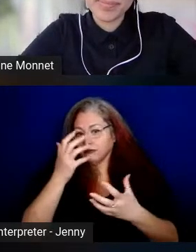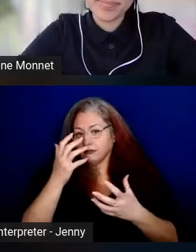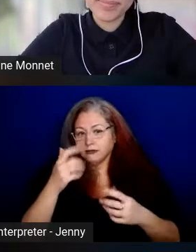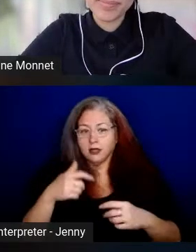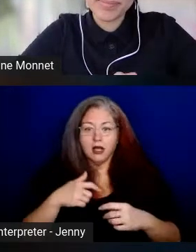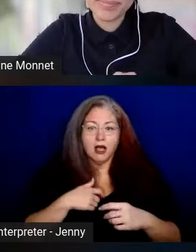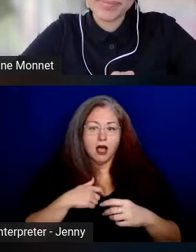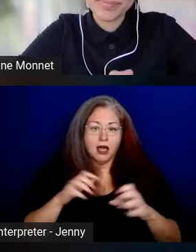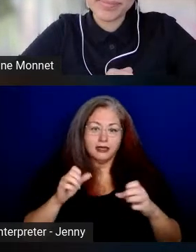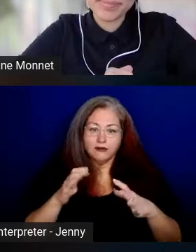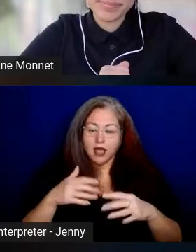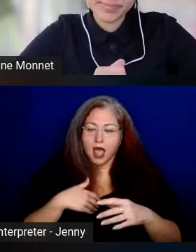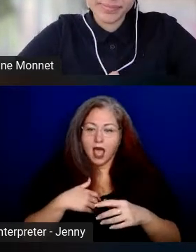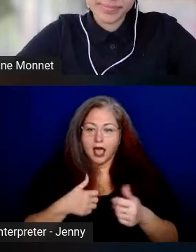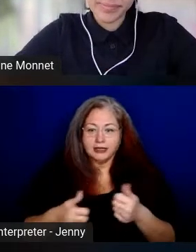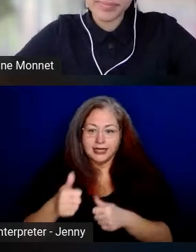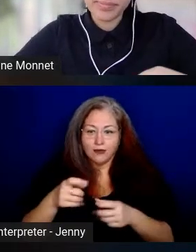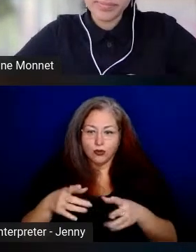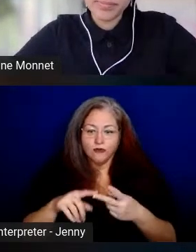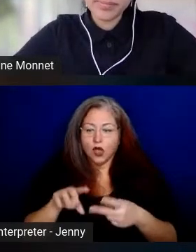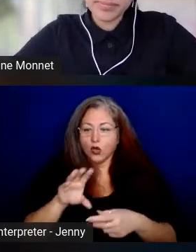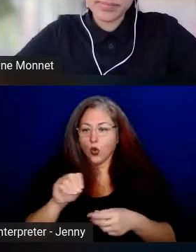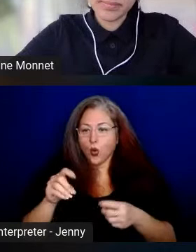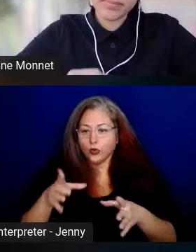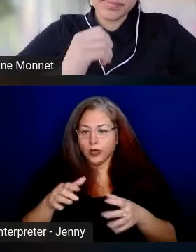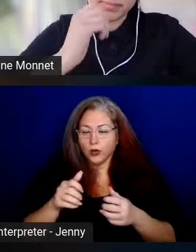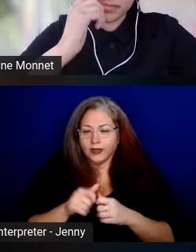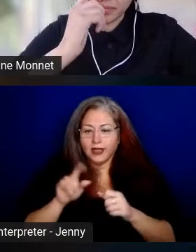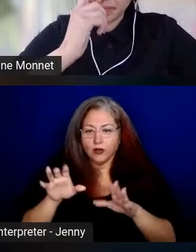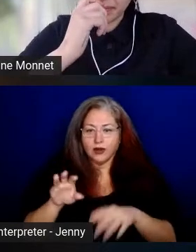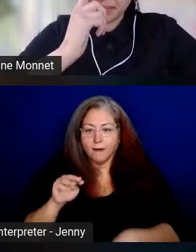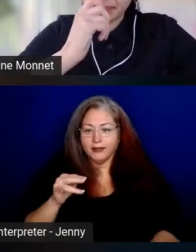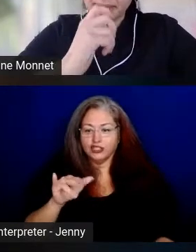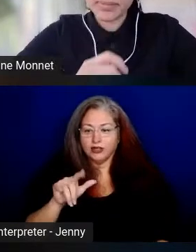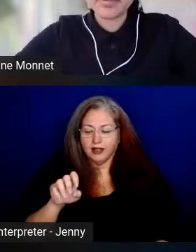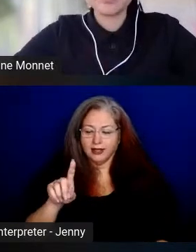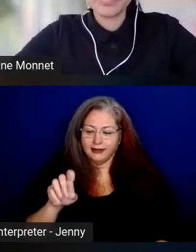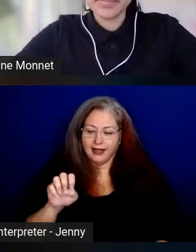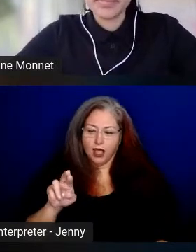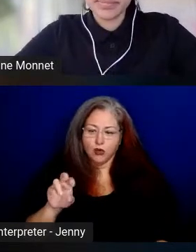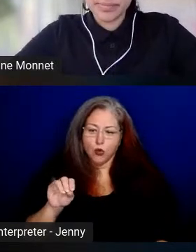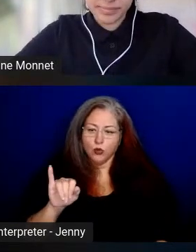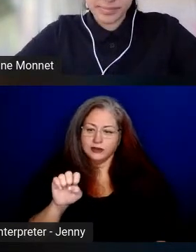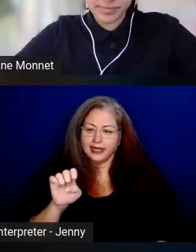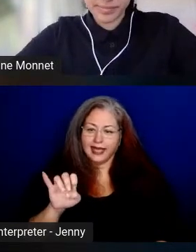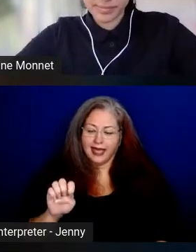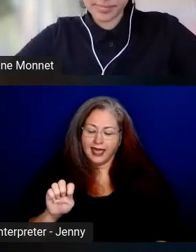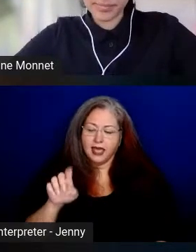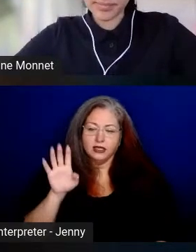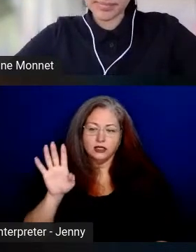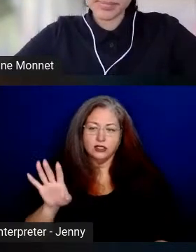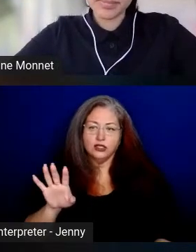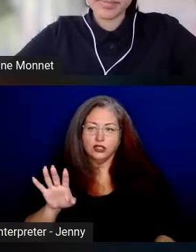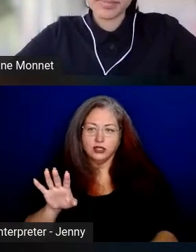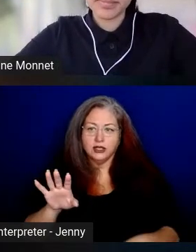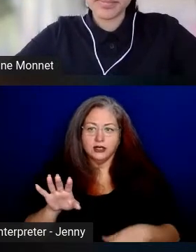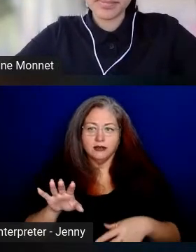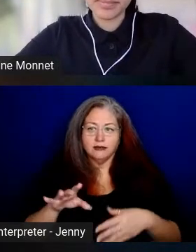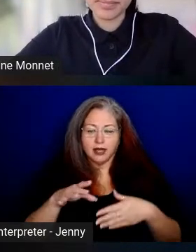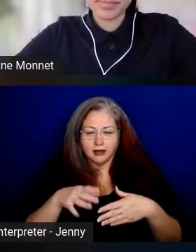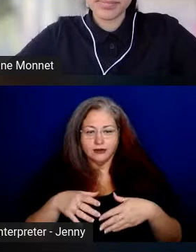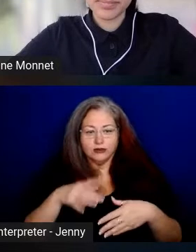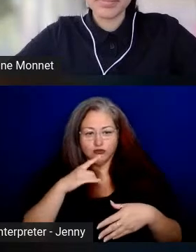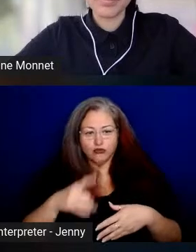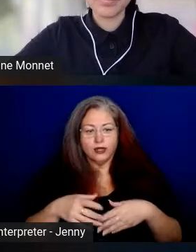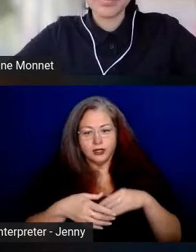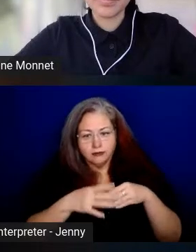I executive produced it. I co-directed it with the incredible Michelle DeRosier, who really took me by the hand and showed